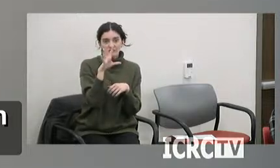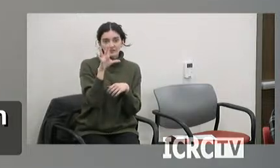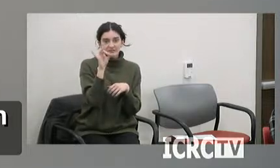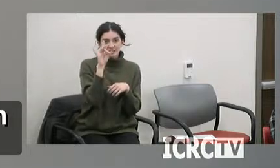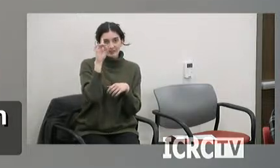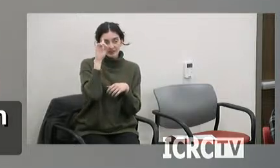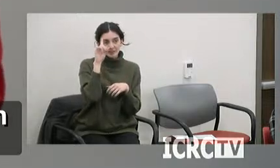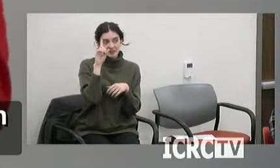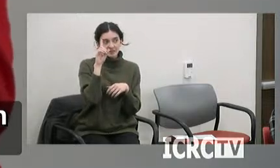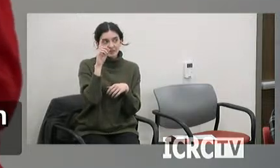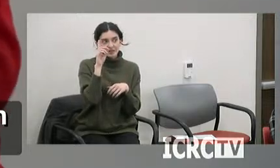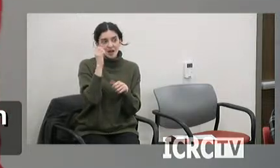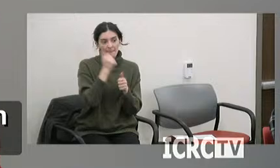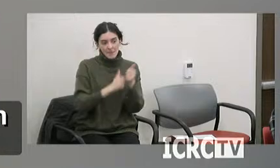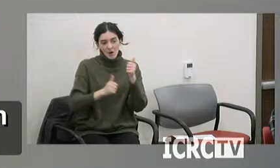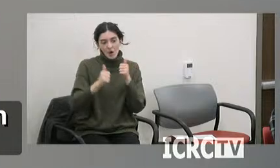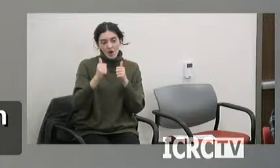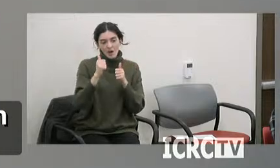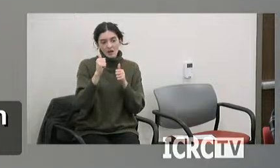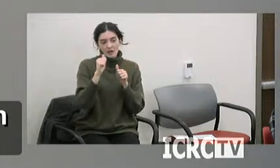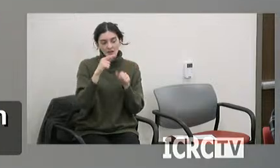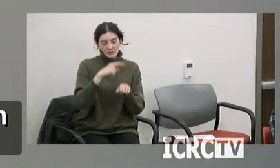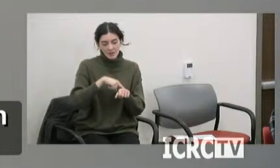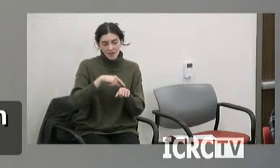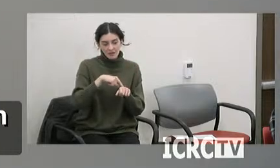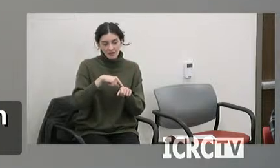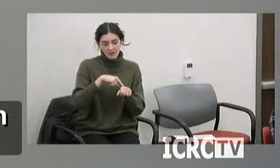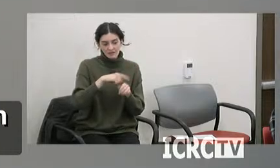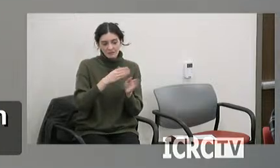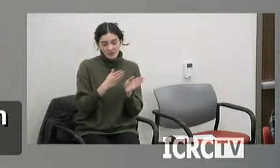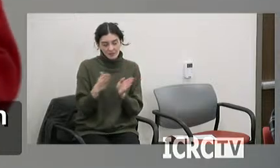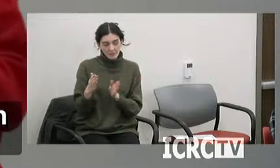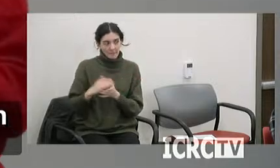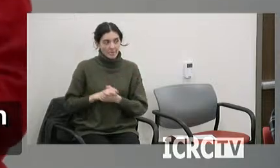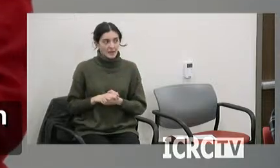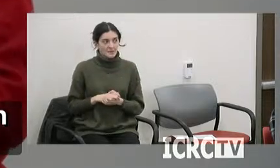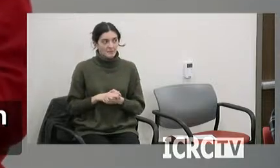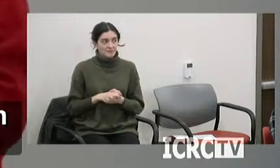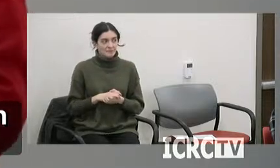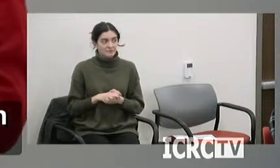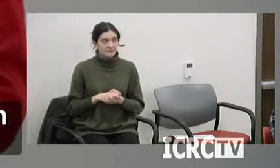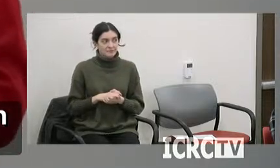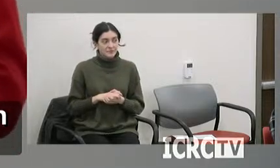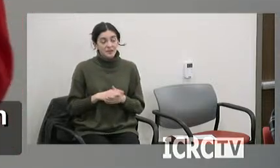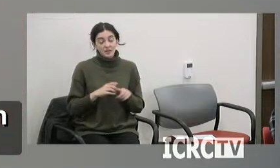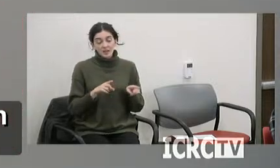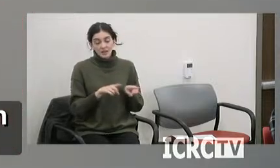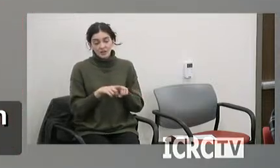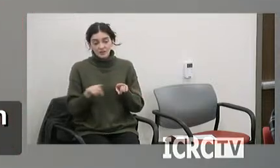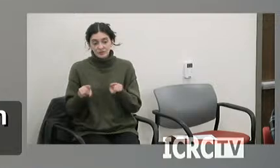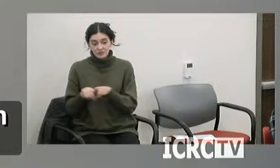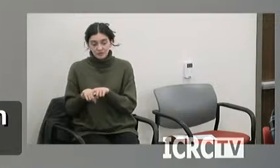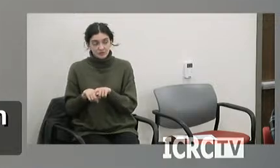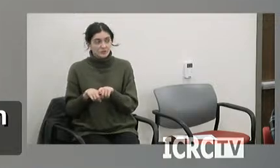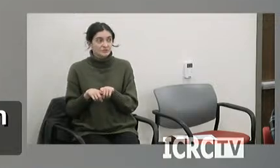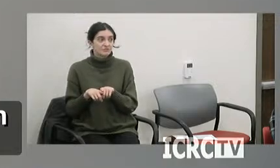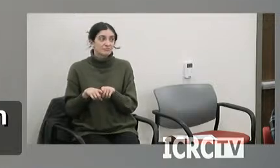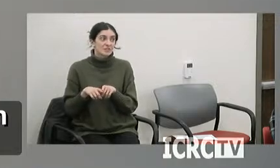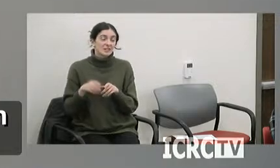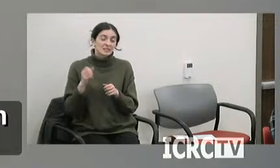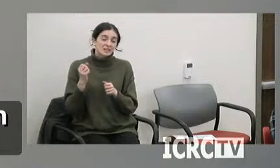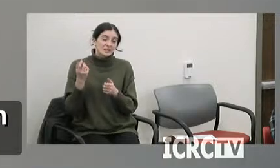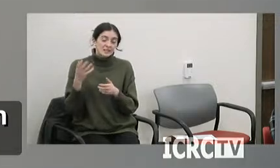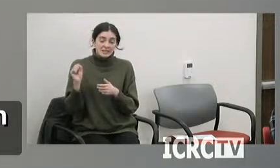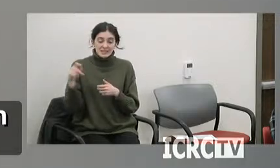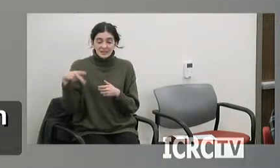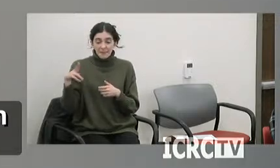period. Now, due to the fact that CPUP doesn't have anything, they did ask for a supplemental to Brain Pop, which is something